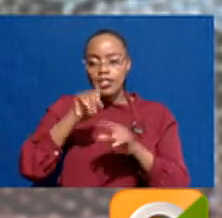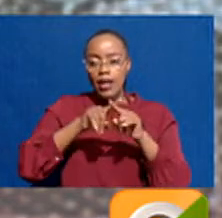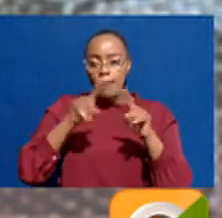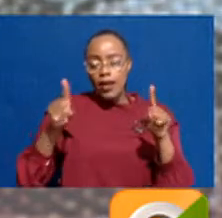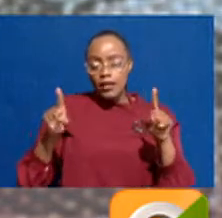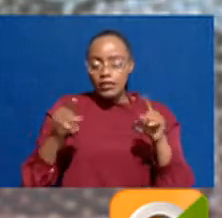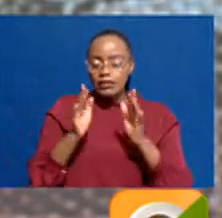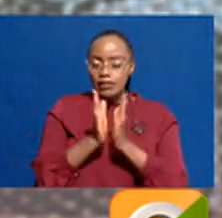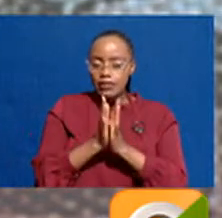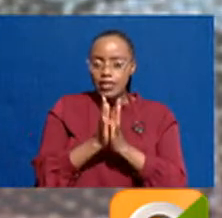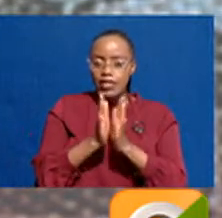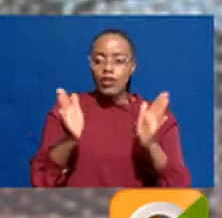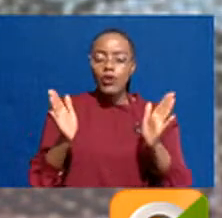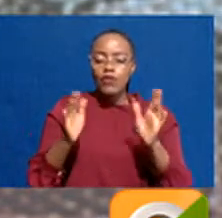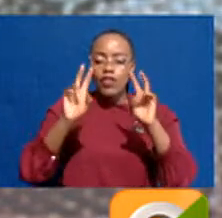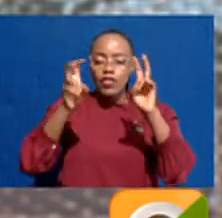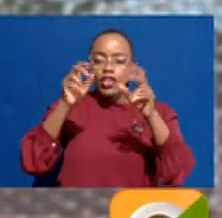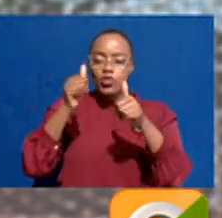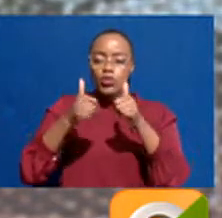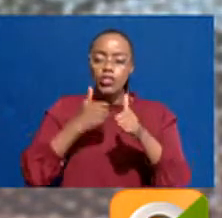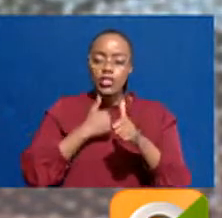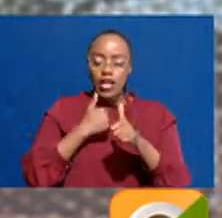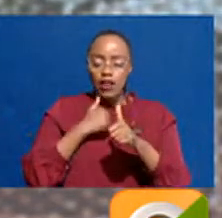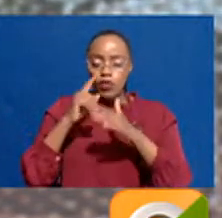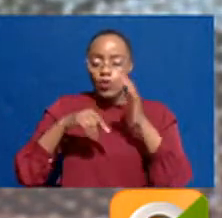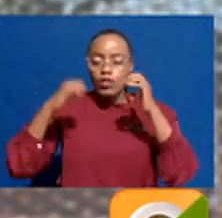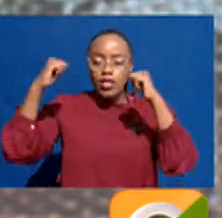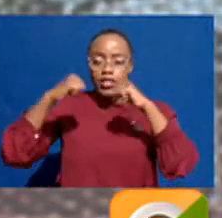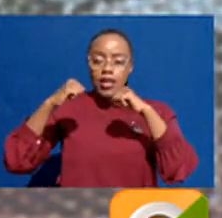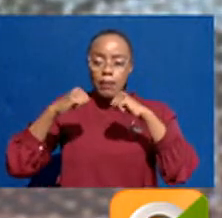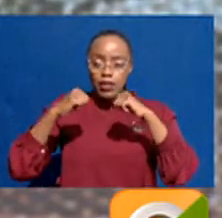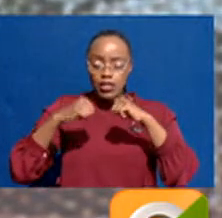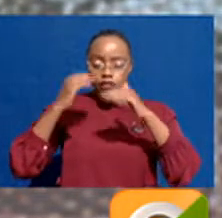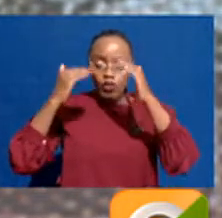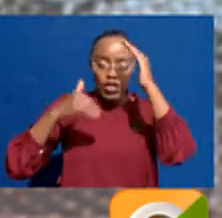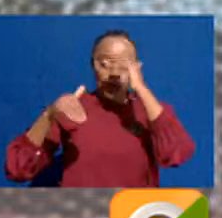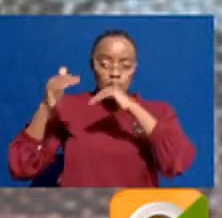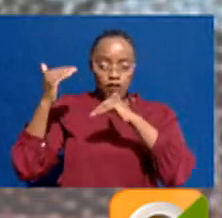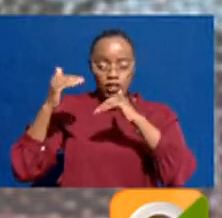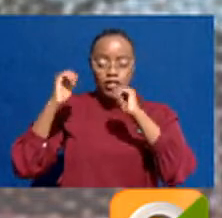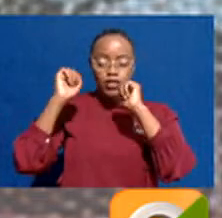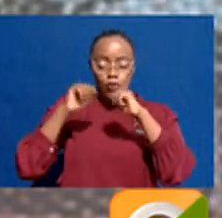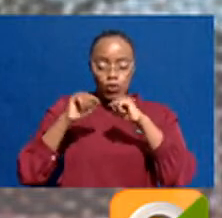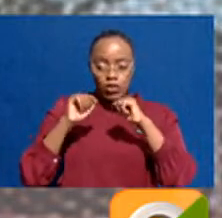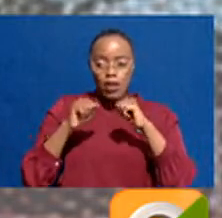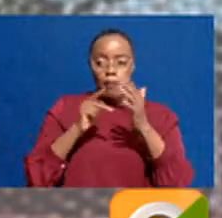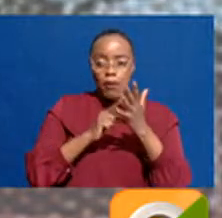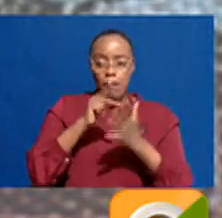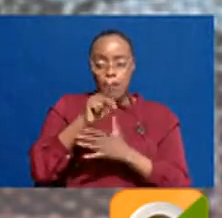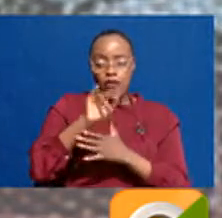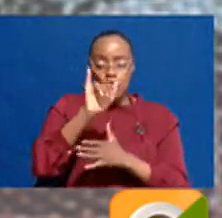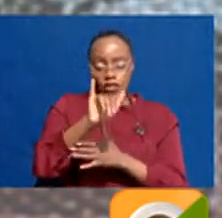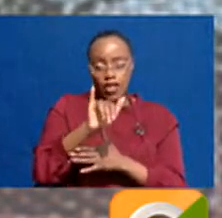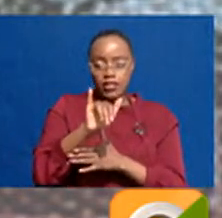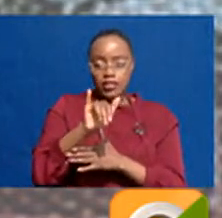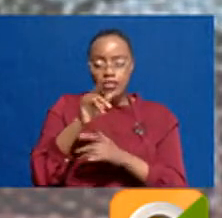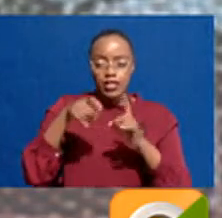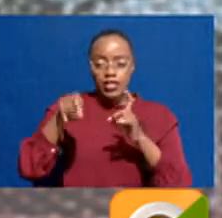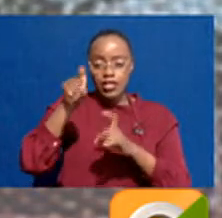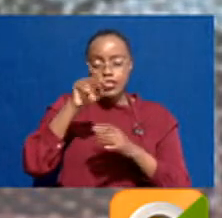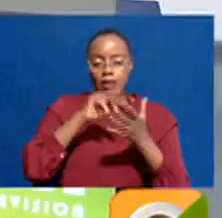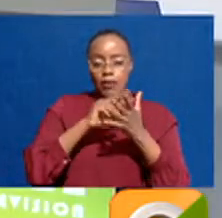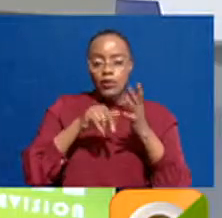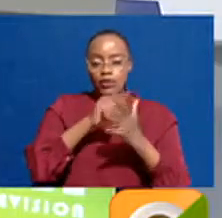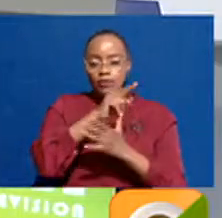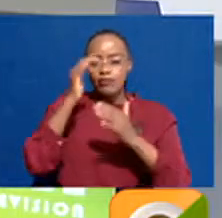by and large, the issue has been the ability of the universities to pay for that increase. So in